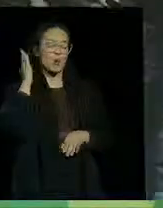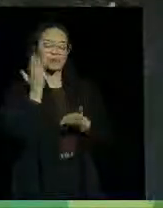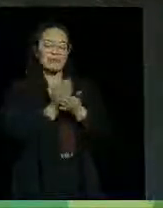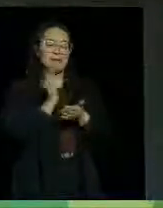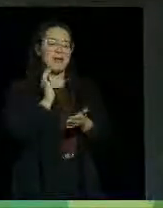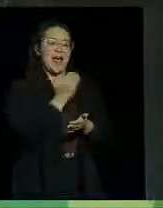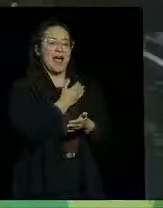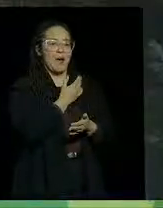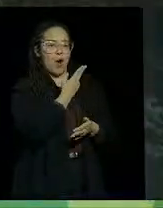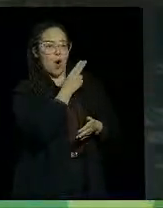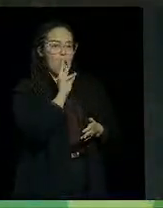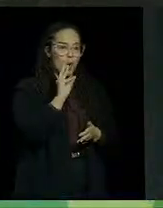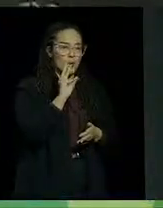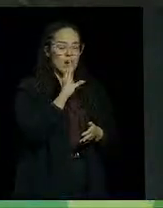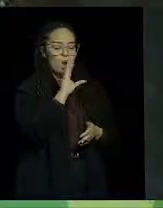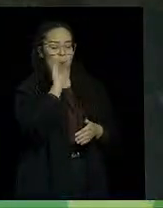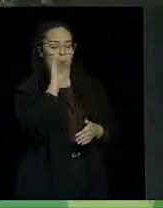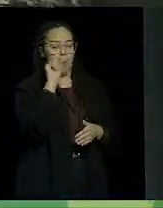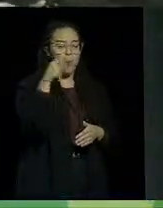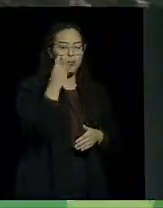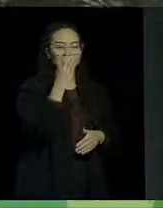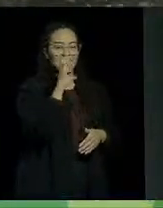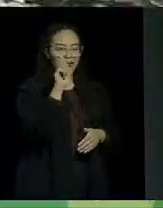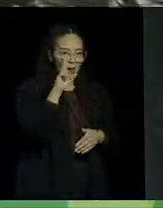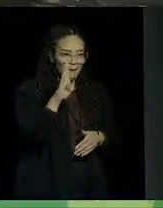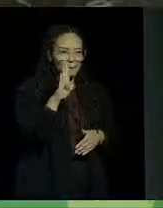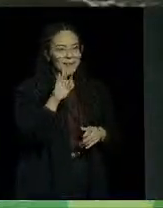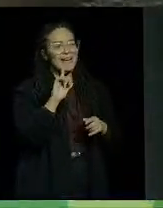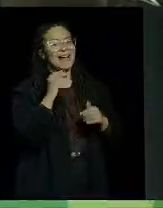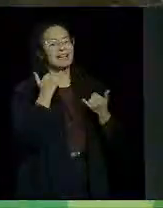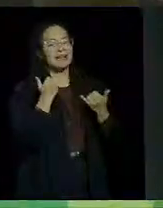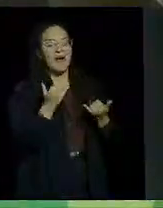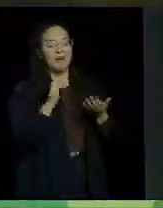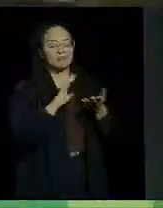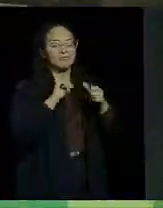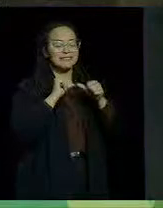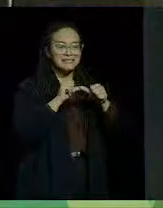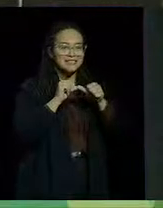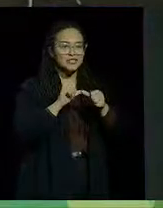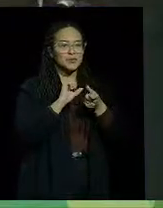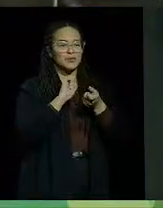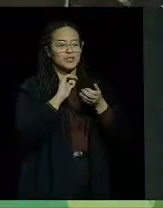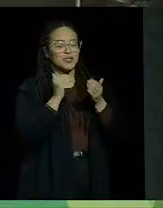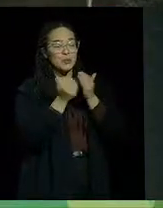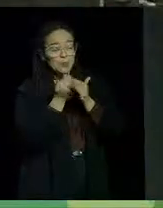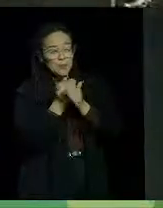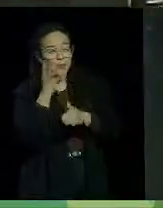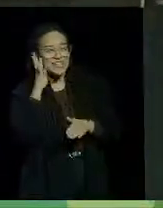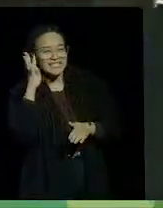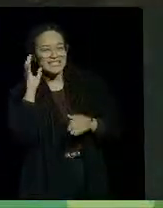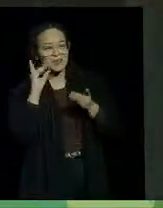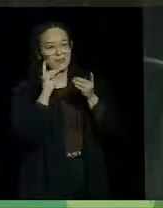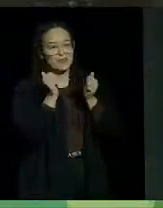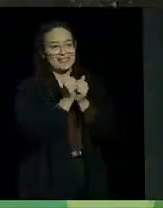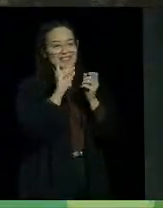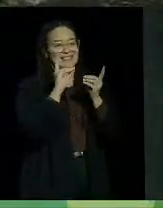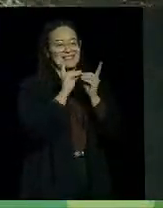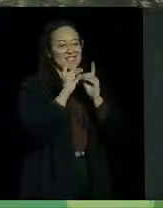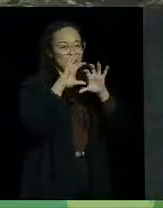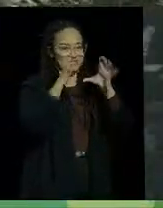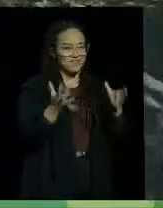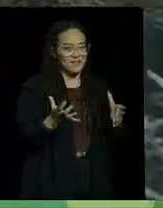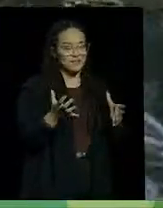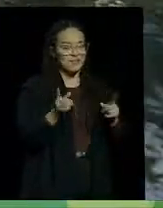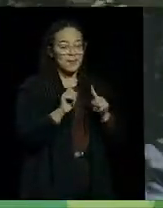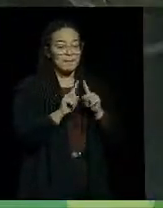our membership in the hardware-only club and are continuously breaking new ground in the digital sphere. But in a